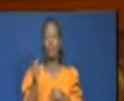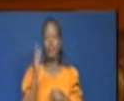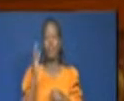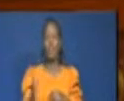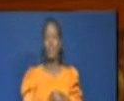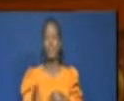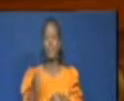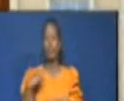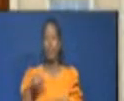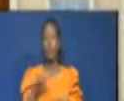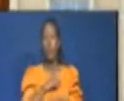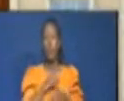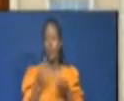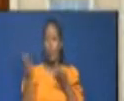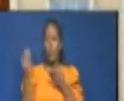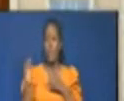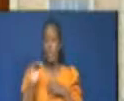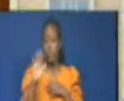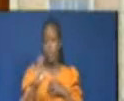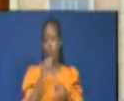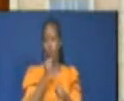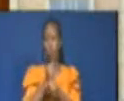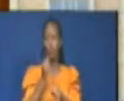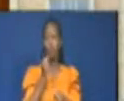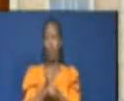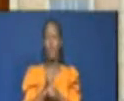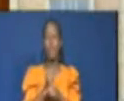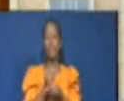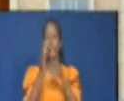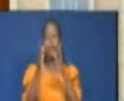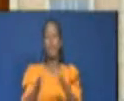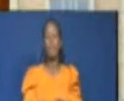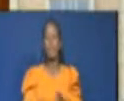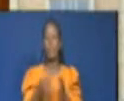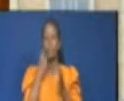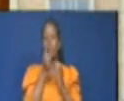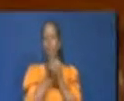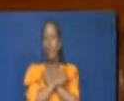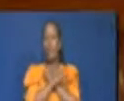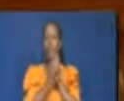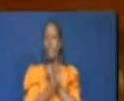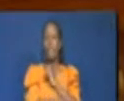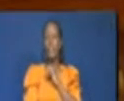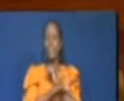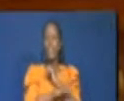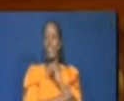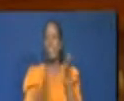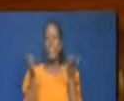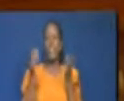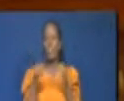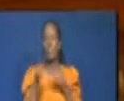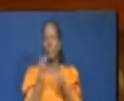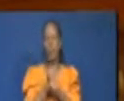act as a nationalist, not a sectarian king. We expect you